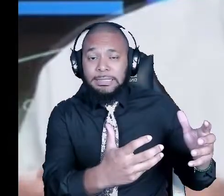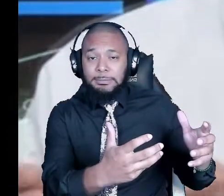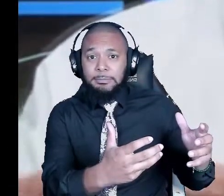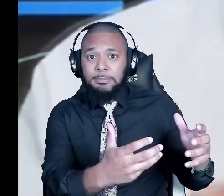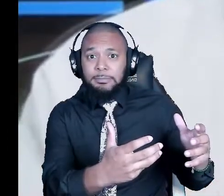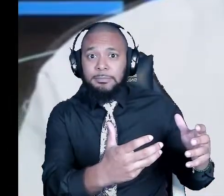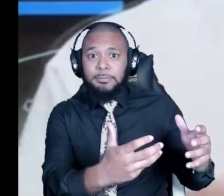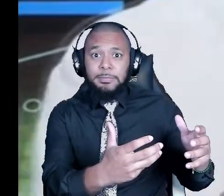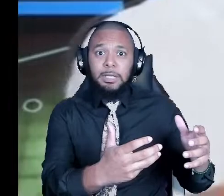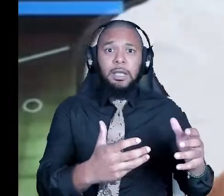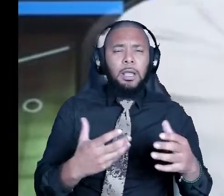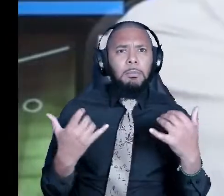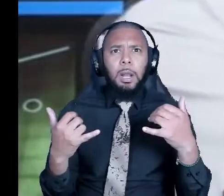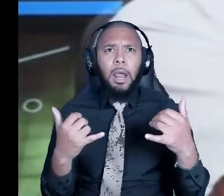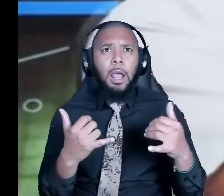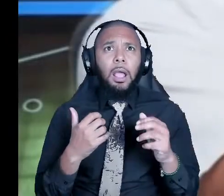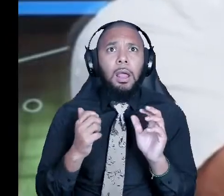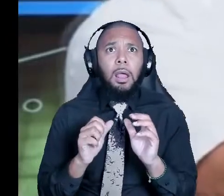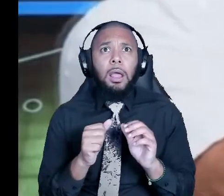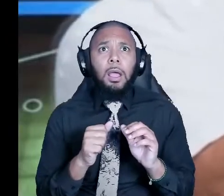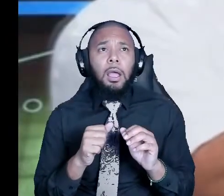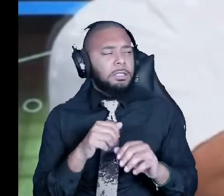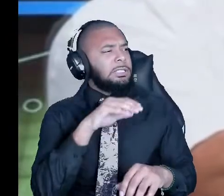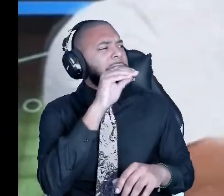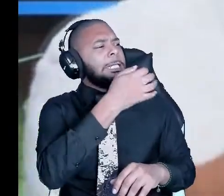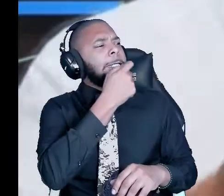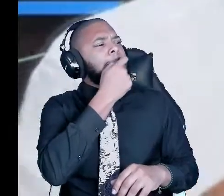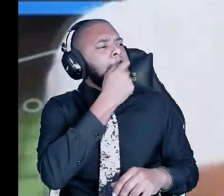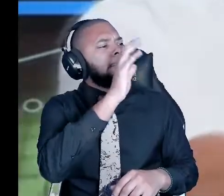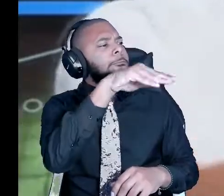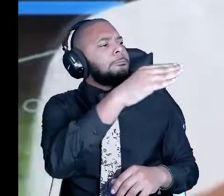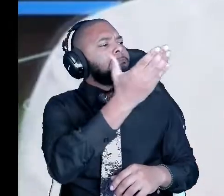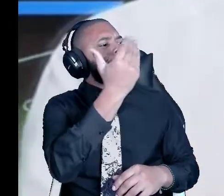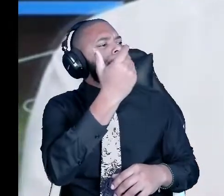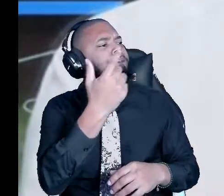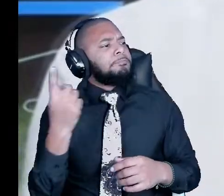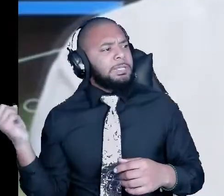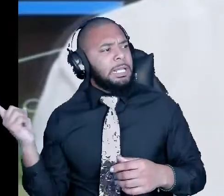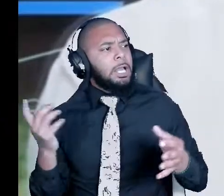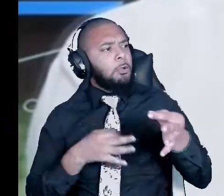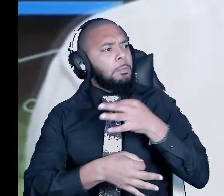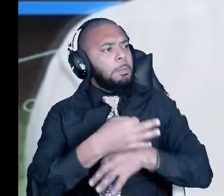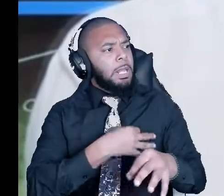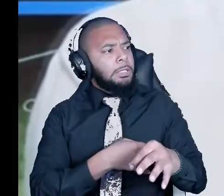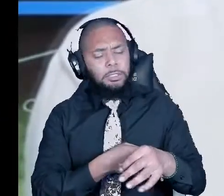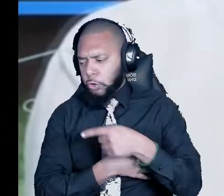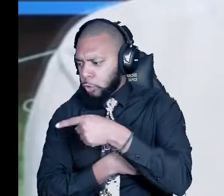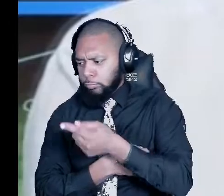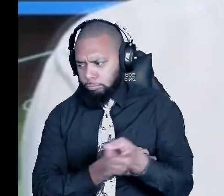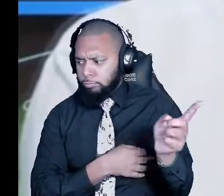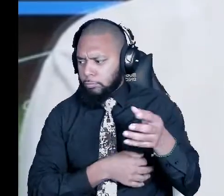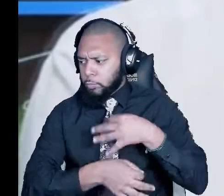player out and put another player in her spot, that's a substitute, okay?